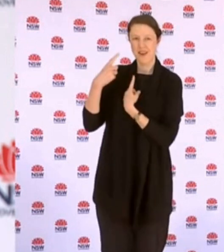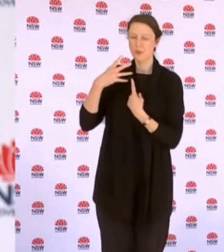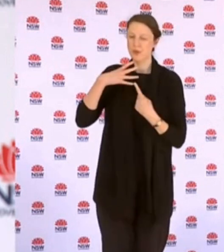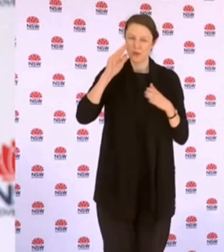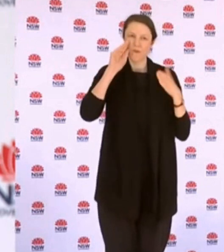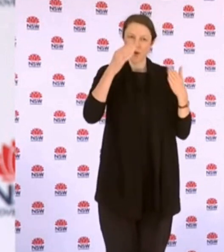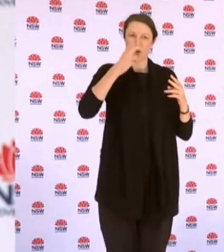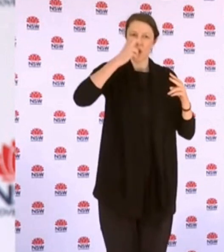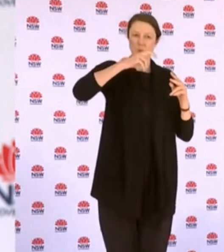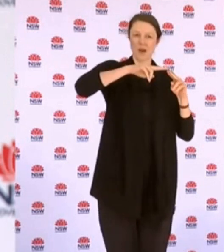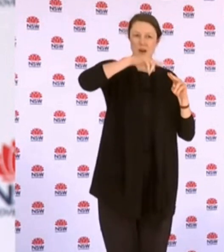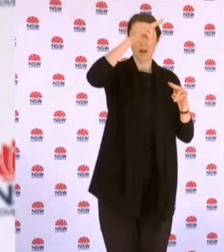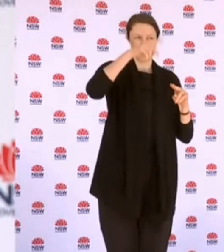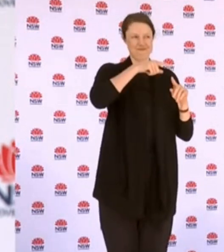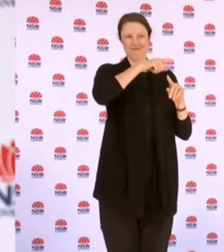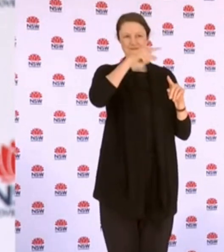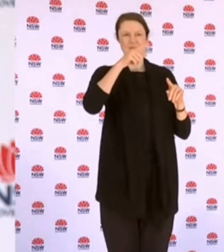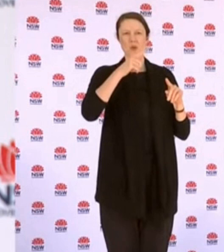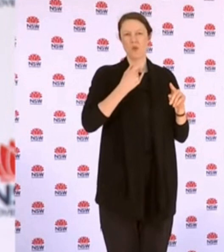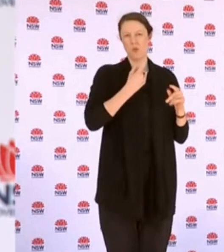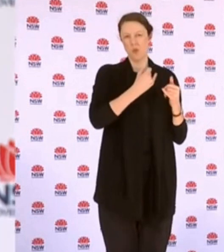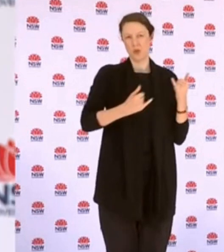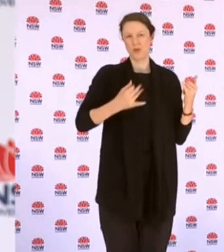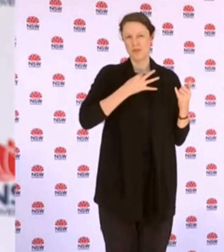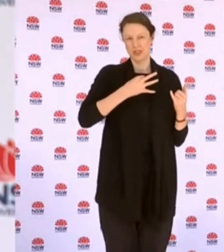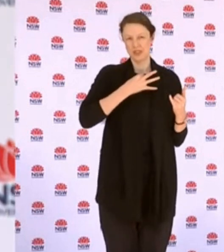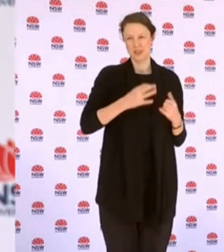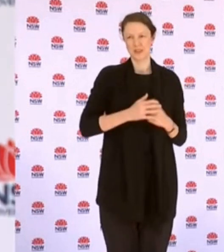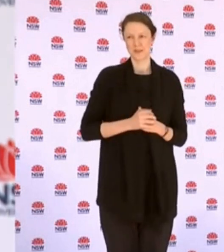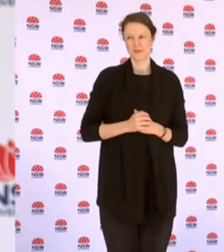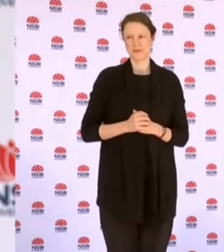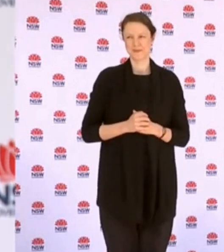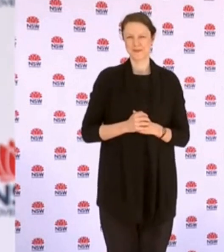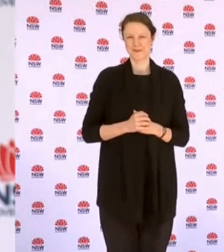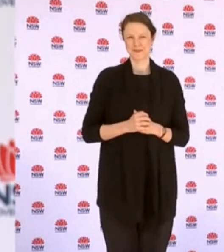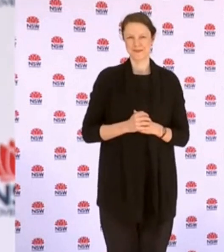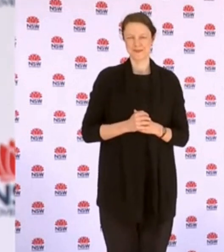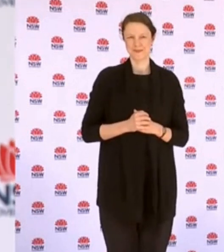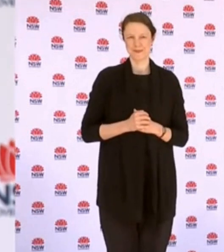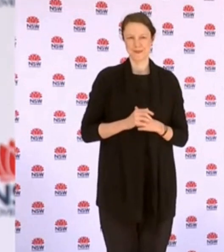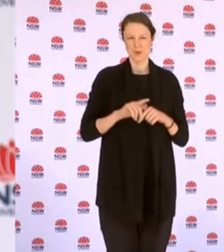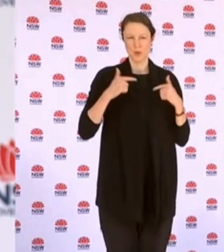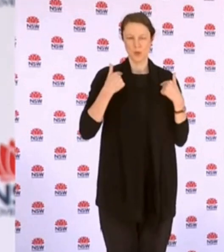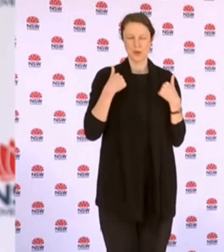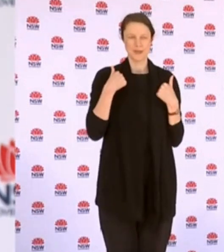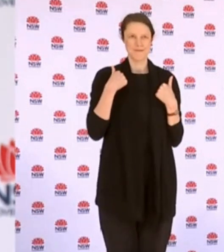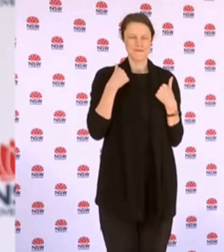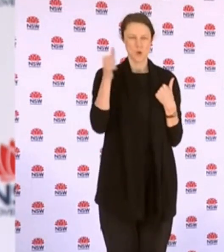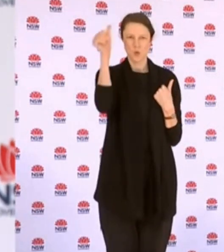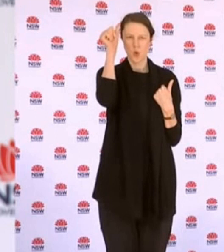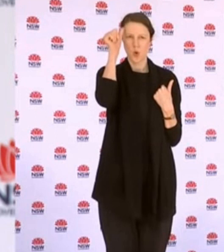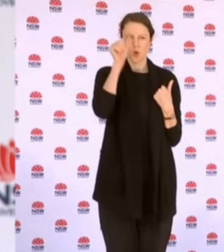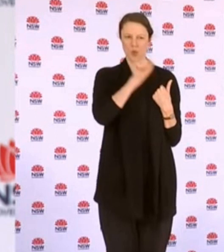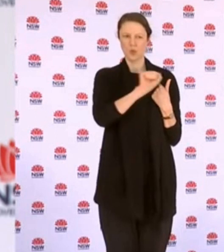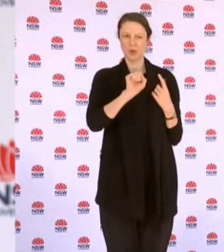on. But my message to those young people is we are very conscious of your situation, and as soon as the federal government makes available